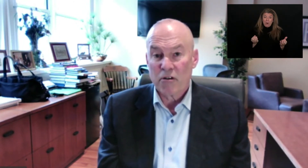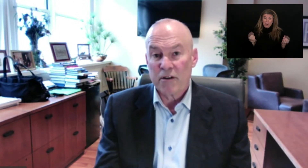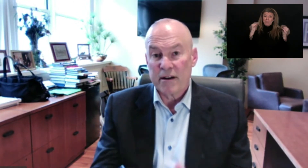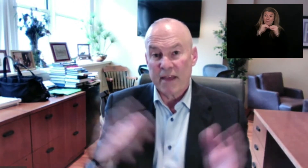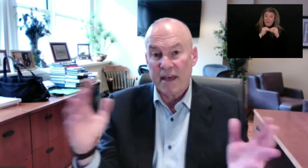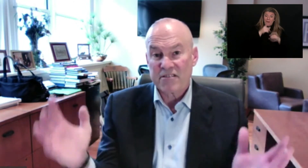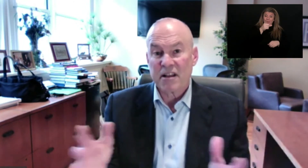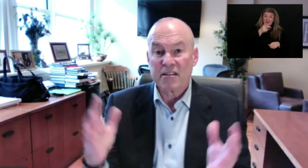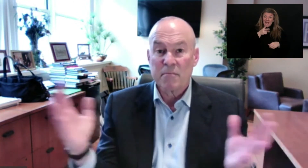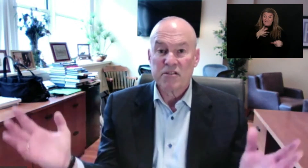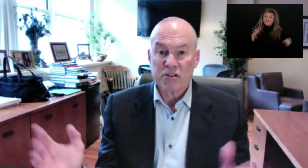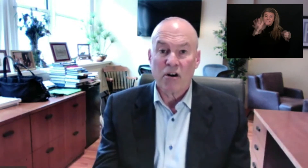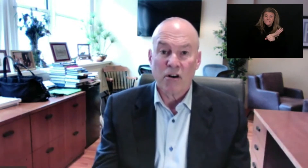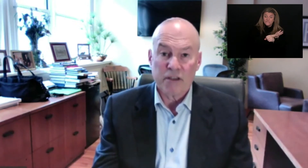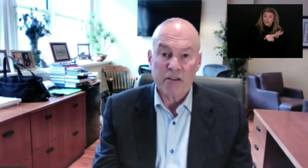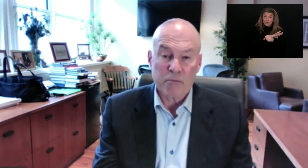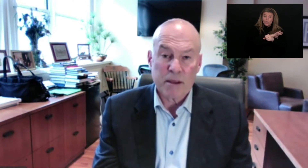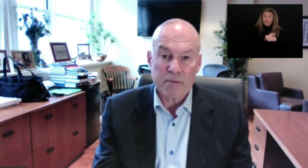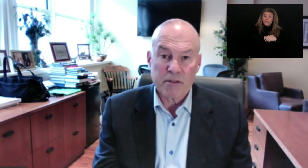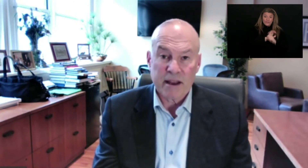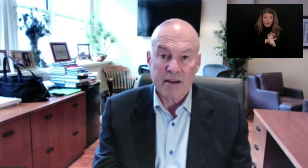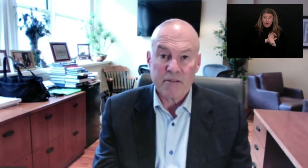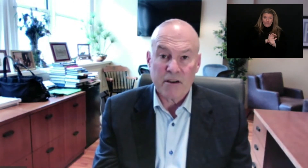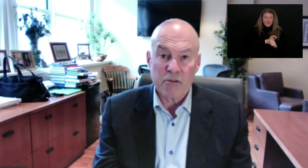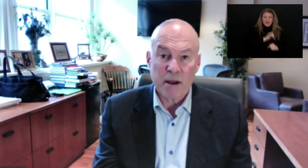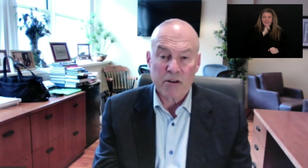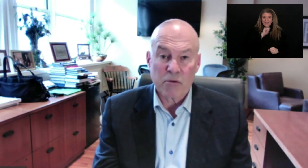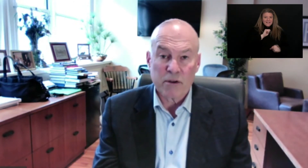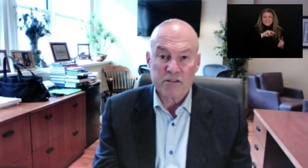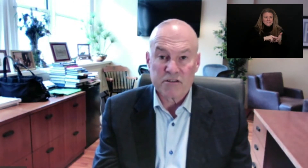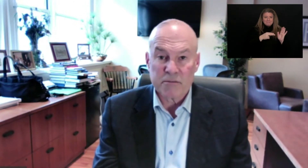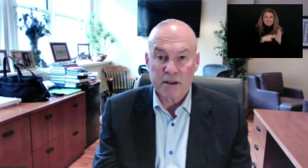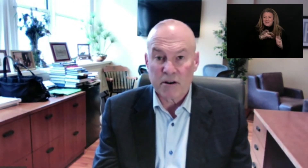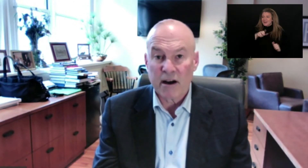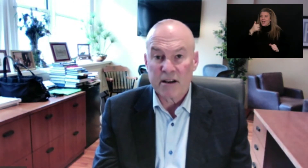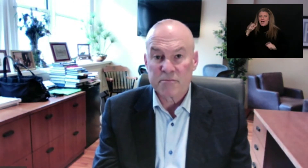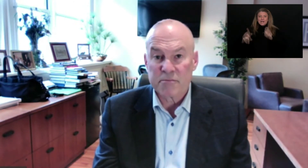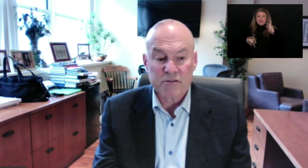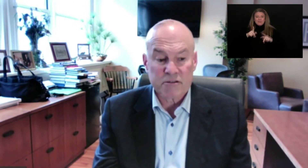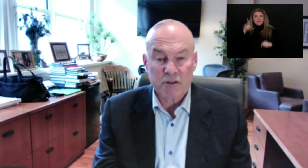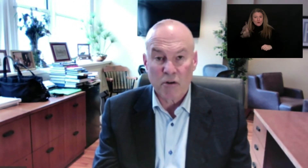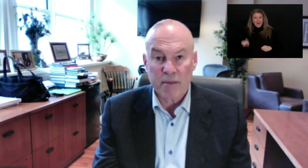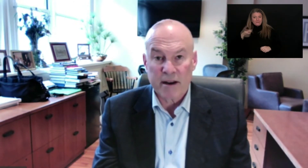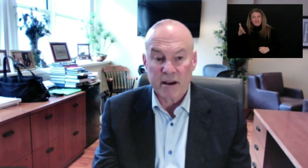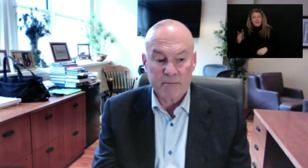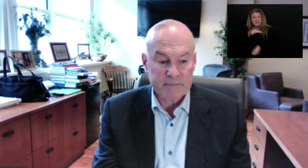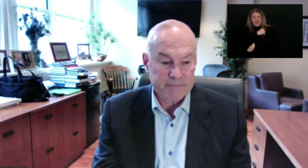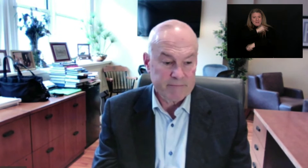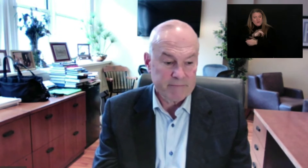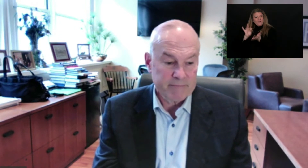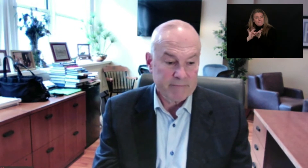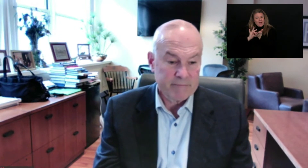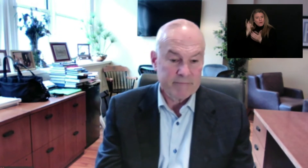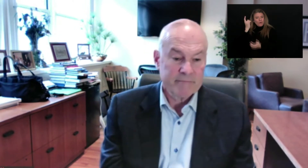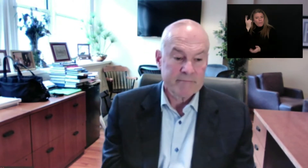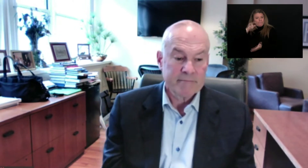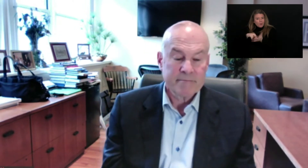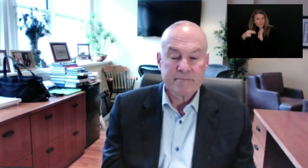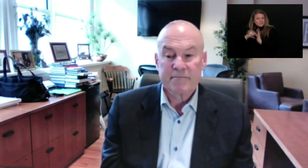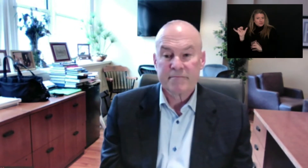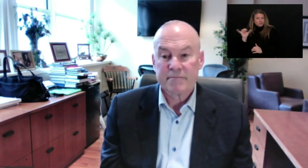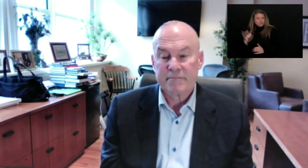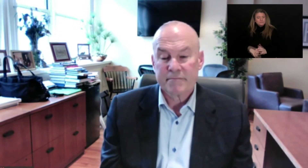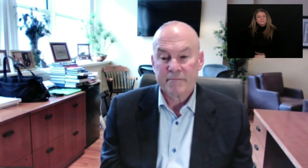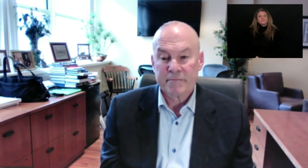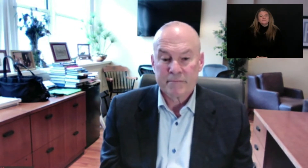with COVID. And that's not to mention all the other people that have other medical reasons to be in our hospitals. So I hope that helped. All